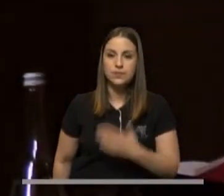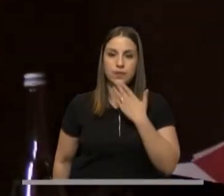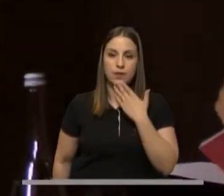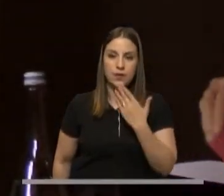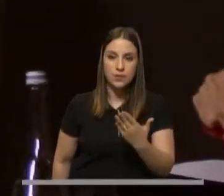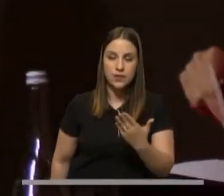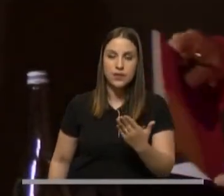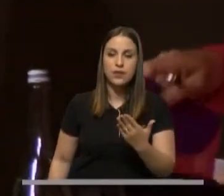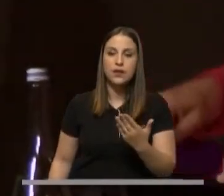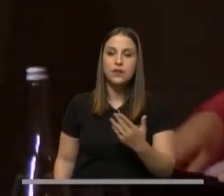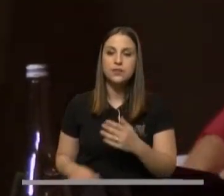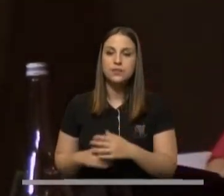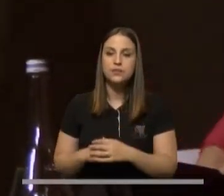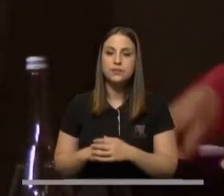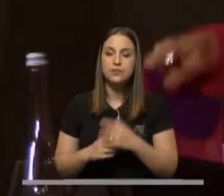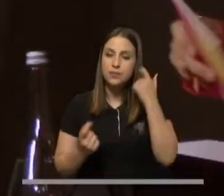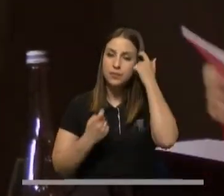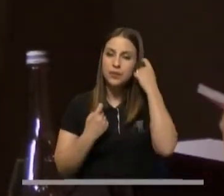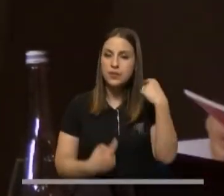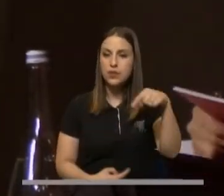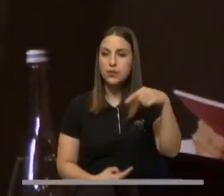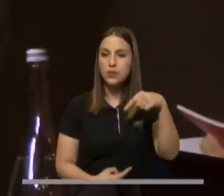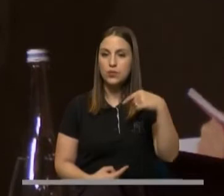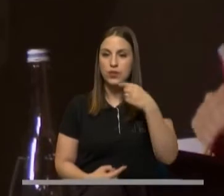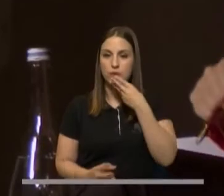Obrigado nós a este. Thank you very much